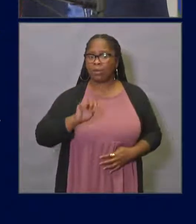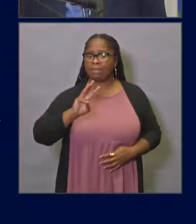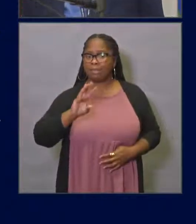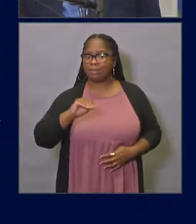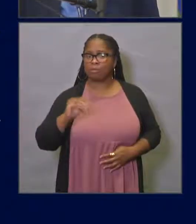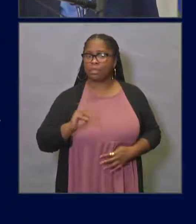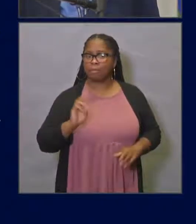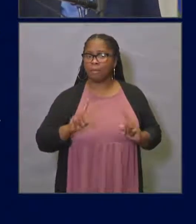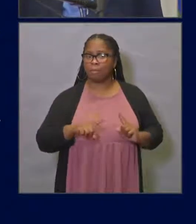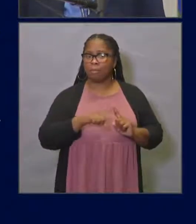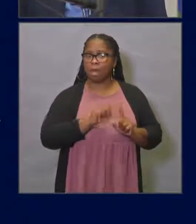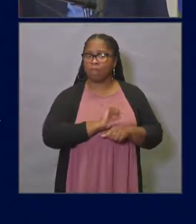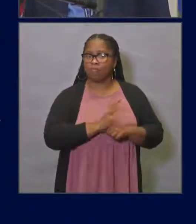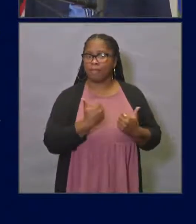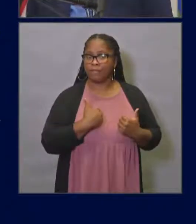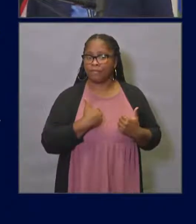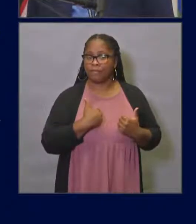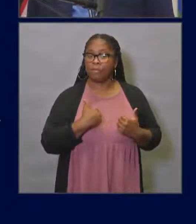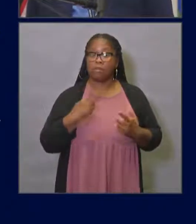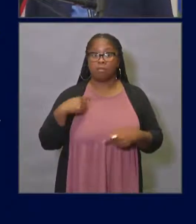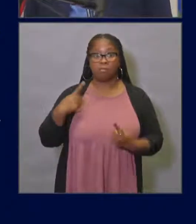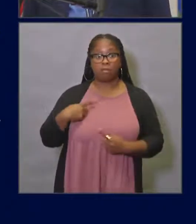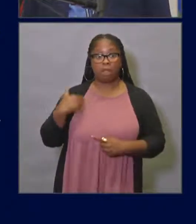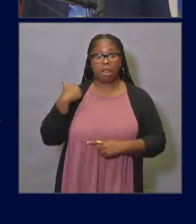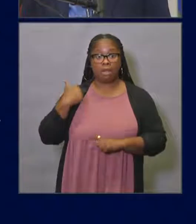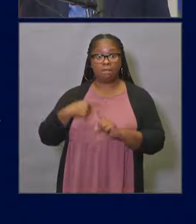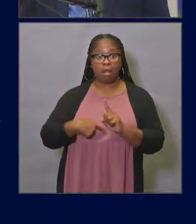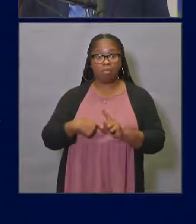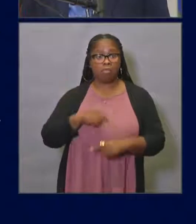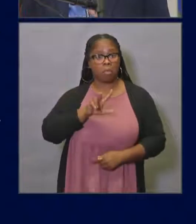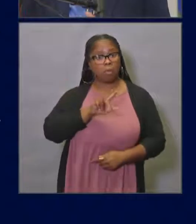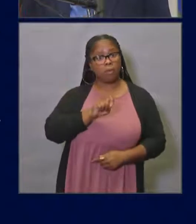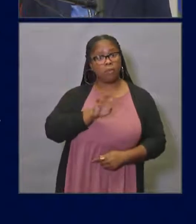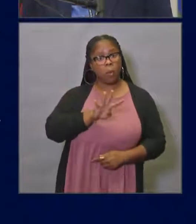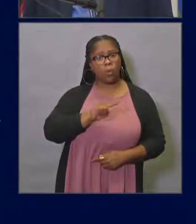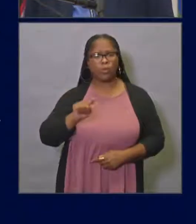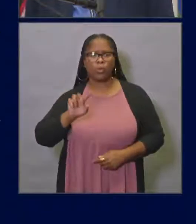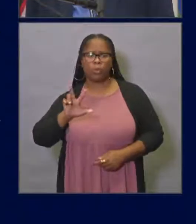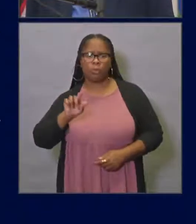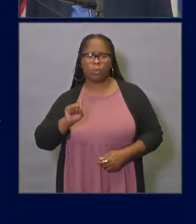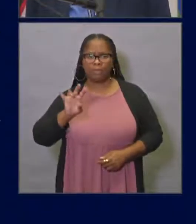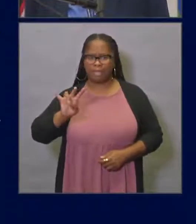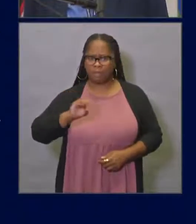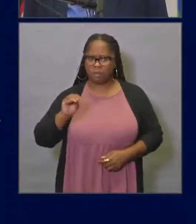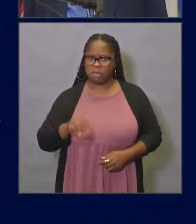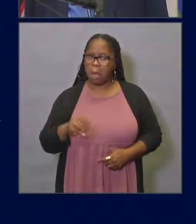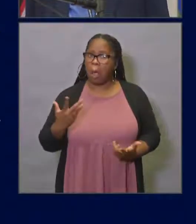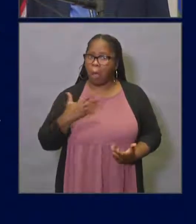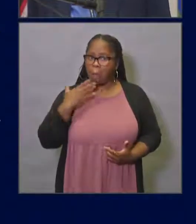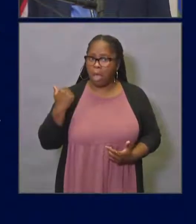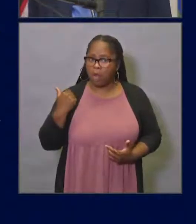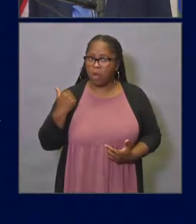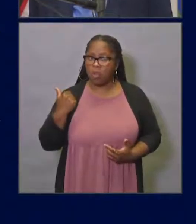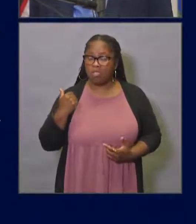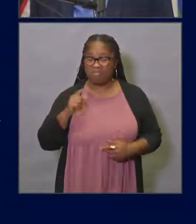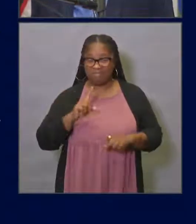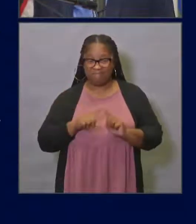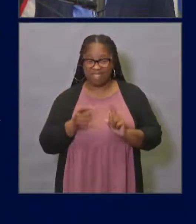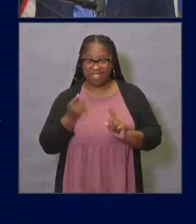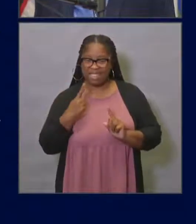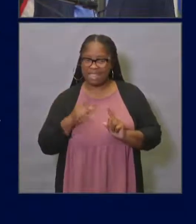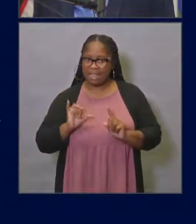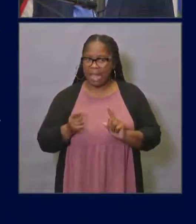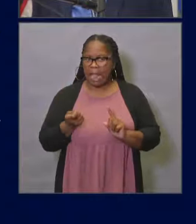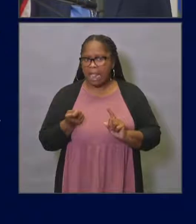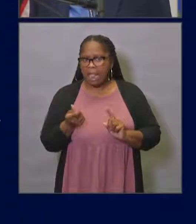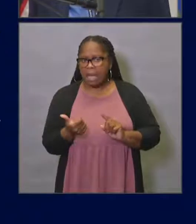between 3.4% and 3.7%. However, similar to our case data, this is a slight increase that we'll